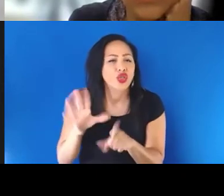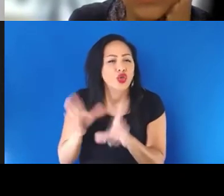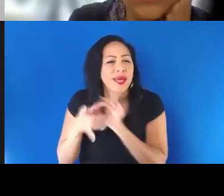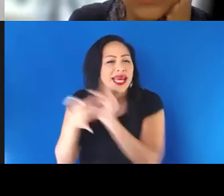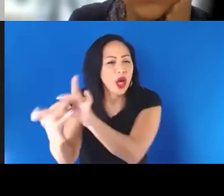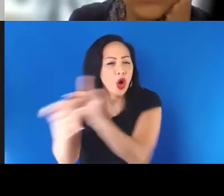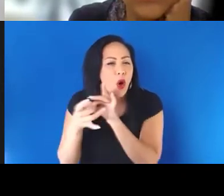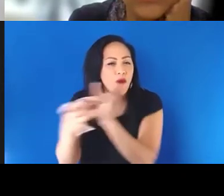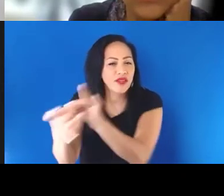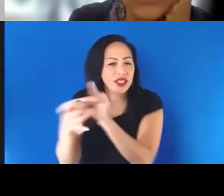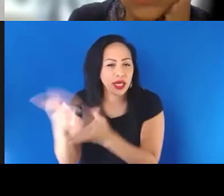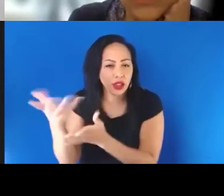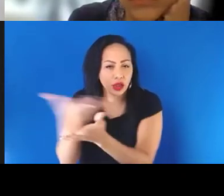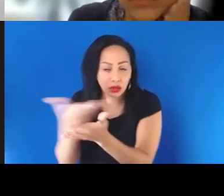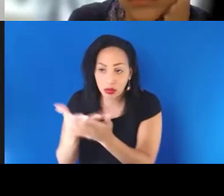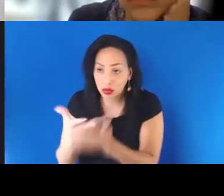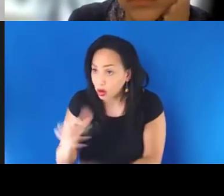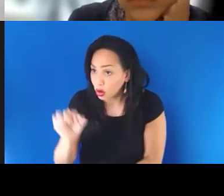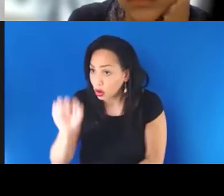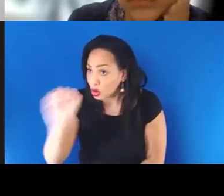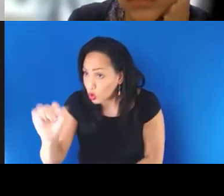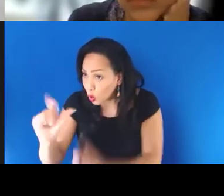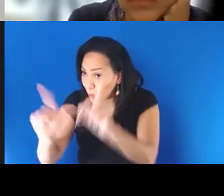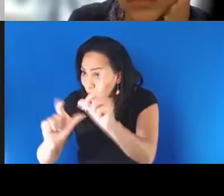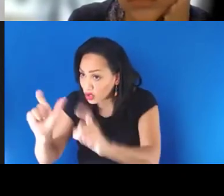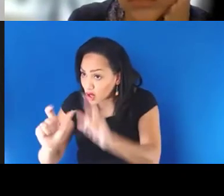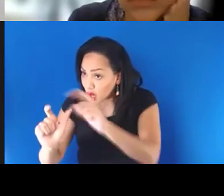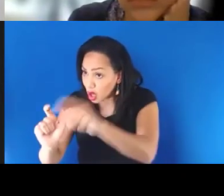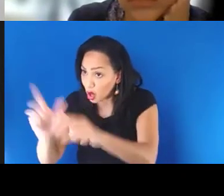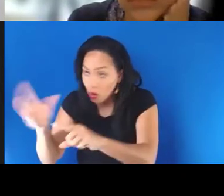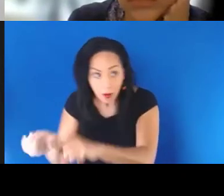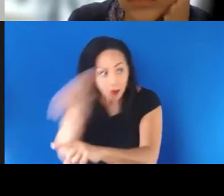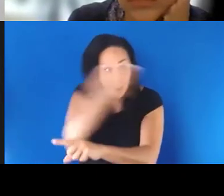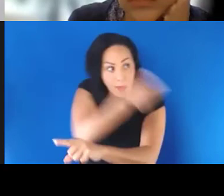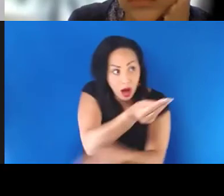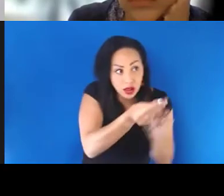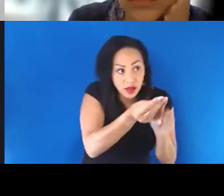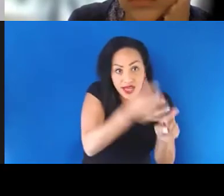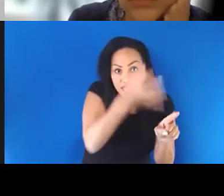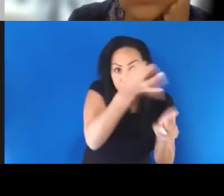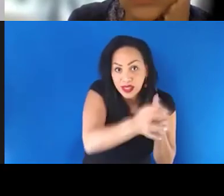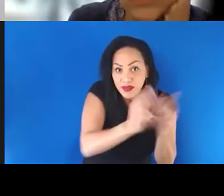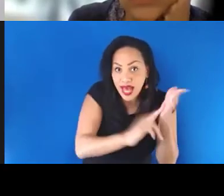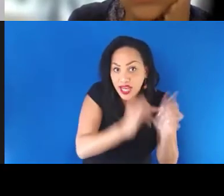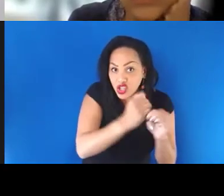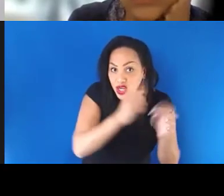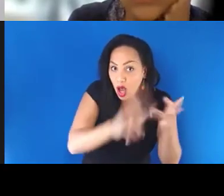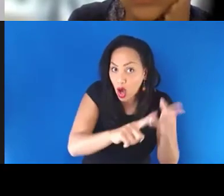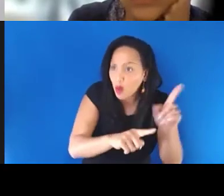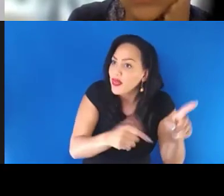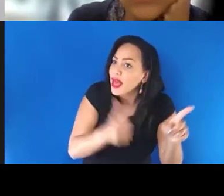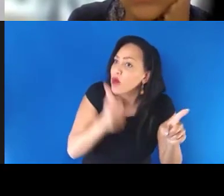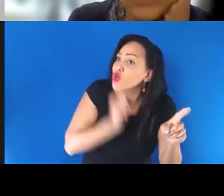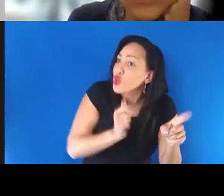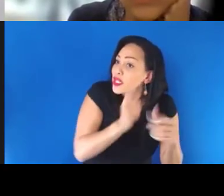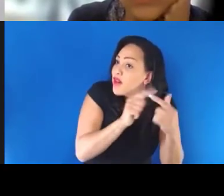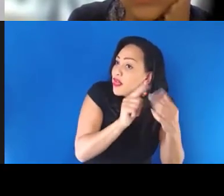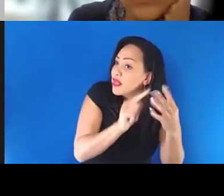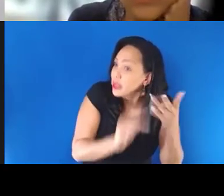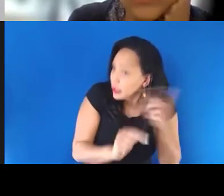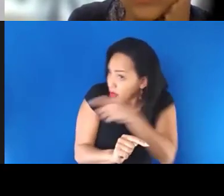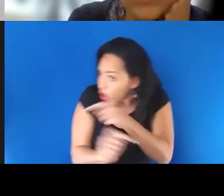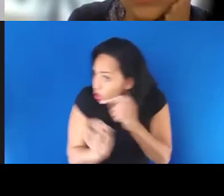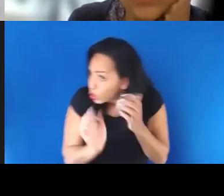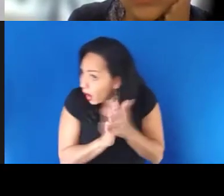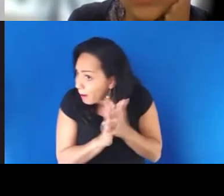know my picture is going to be used by this particular NGO and my name is going to be featured there. And are they actually okay, you know, with those kind